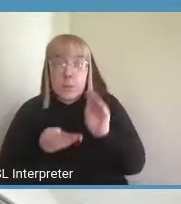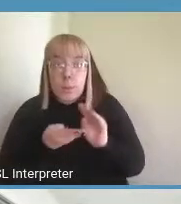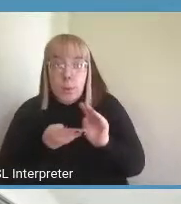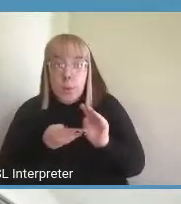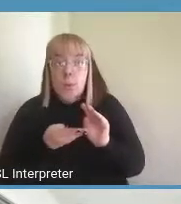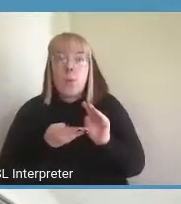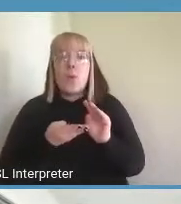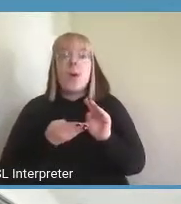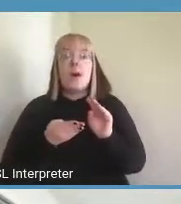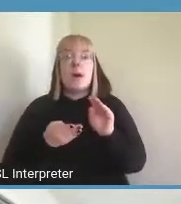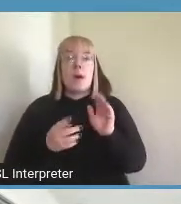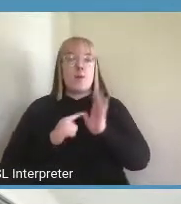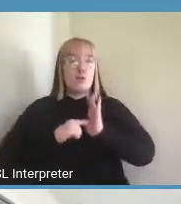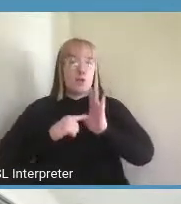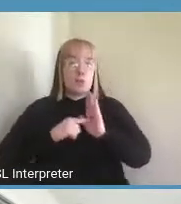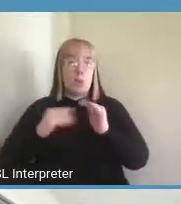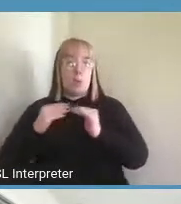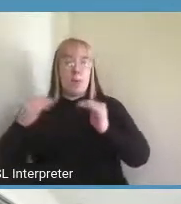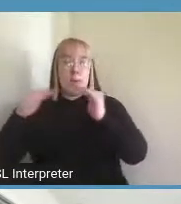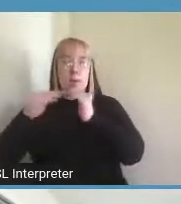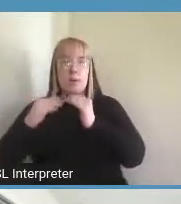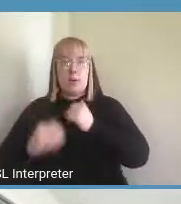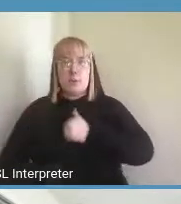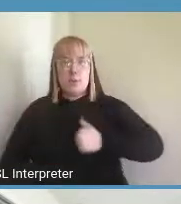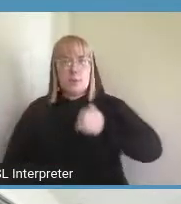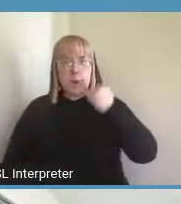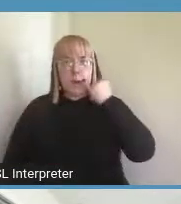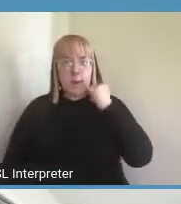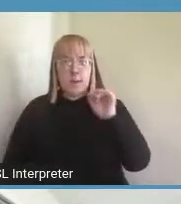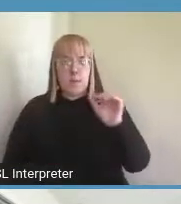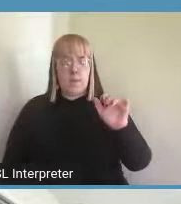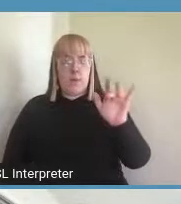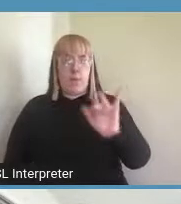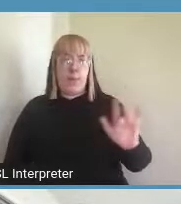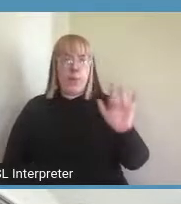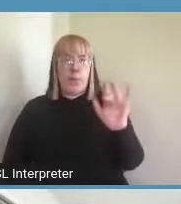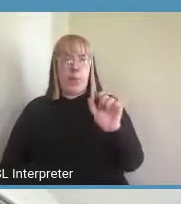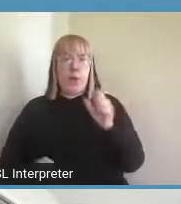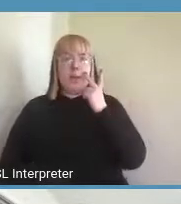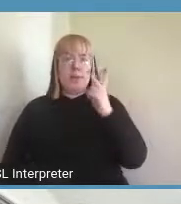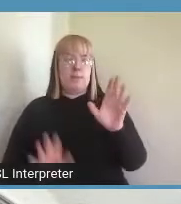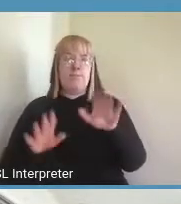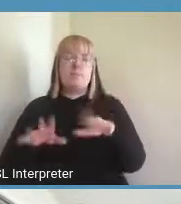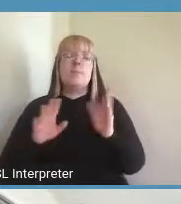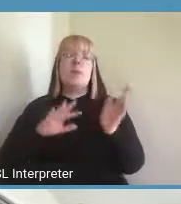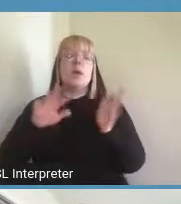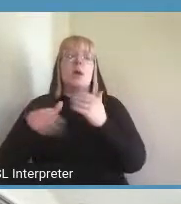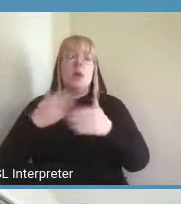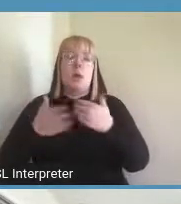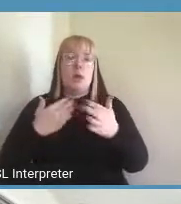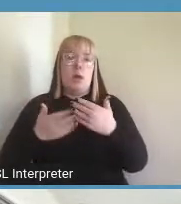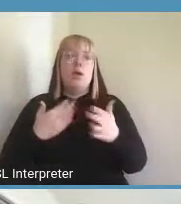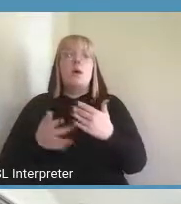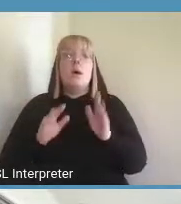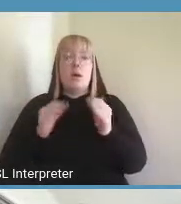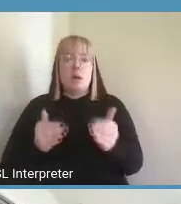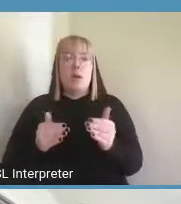and I'll show you. I apologize if my mouse is here. There's a benchmark provided